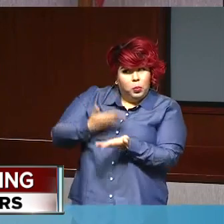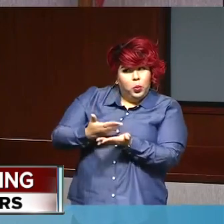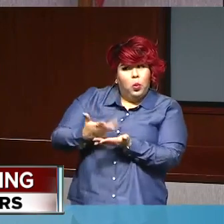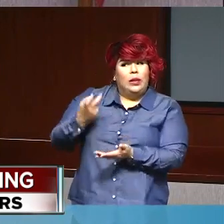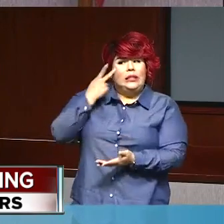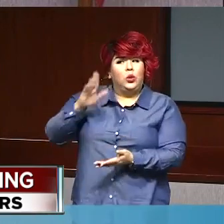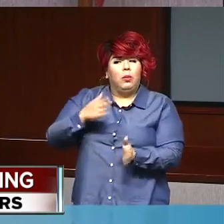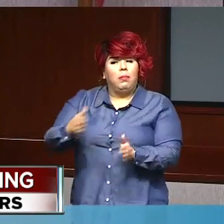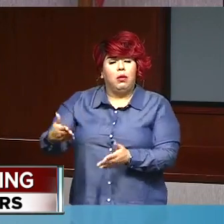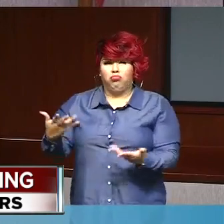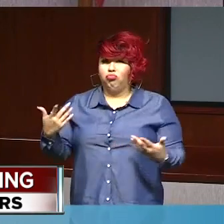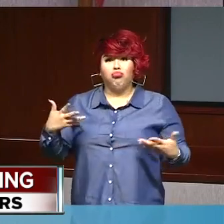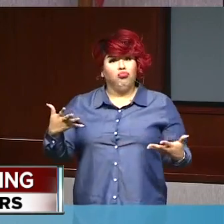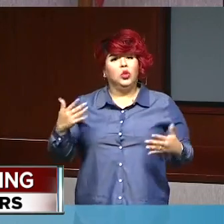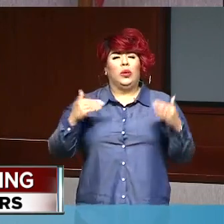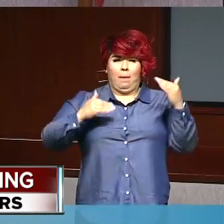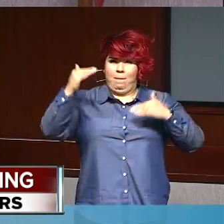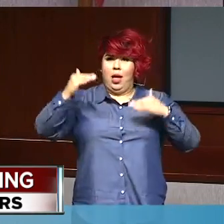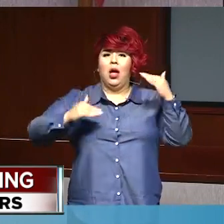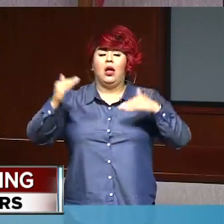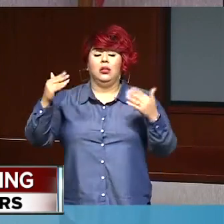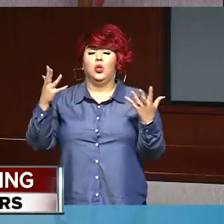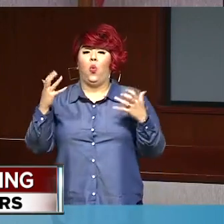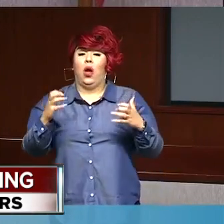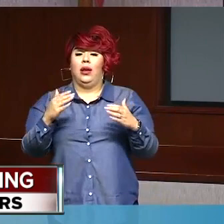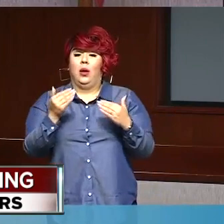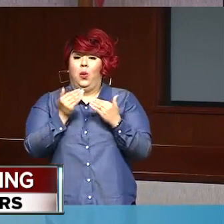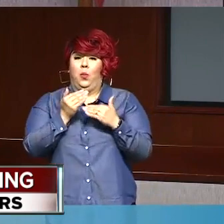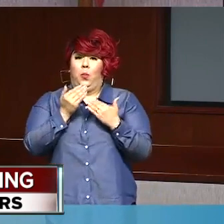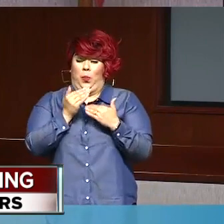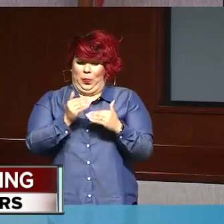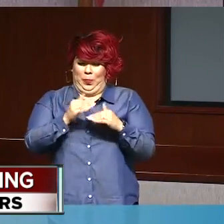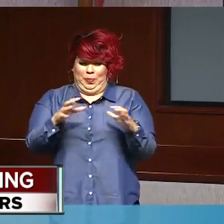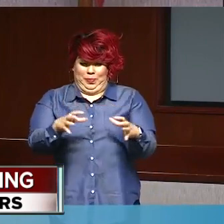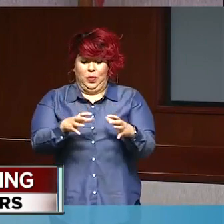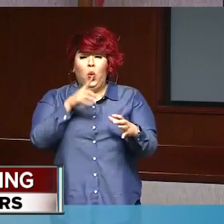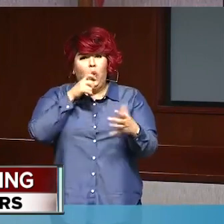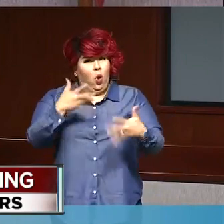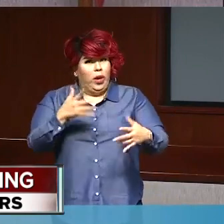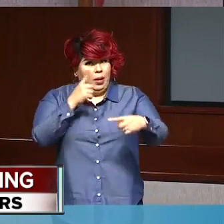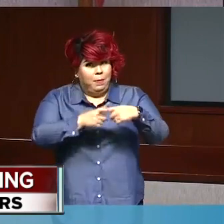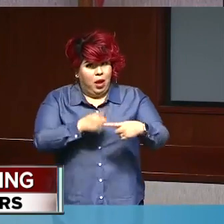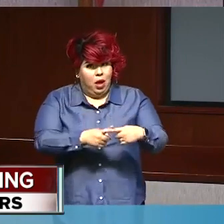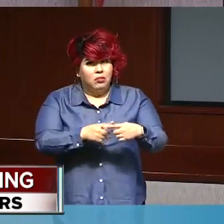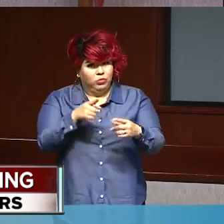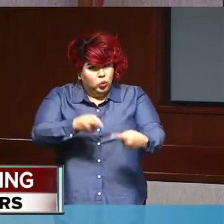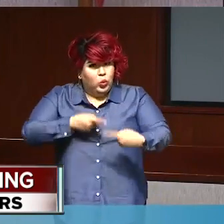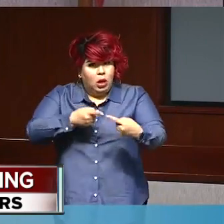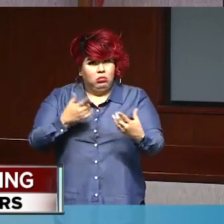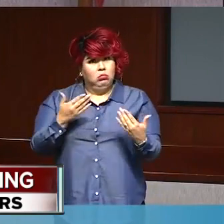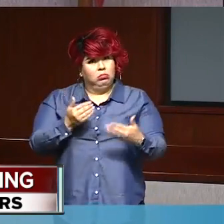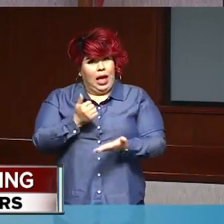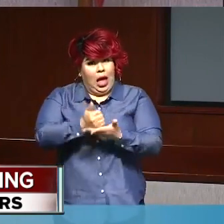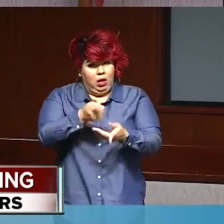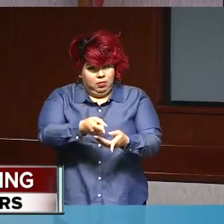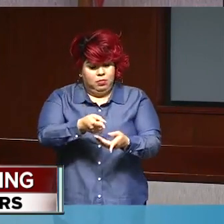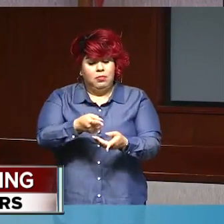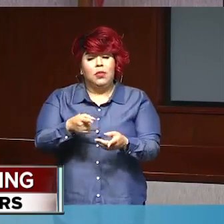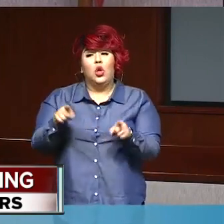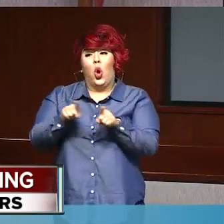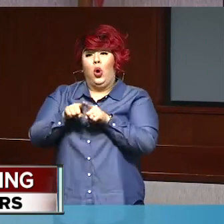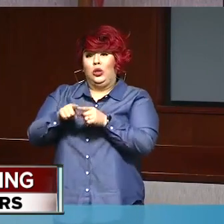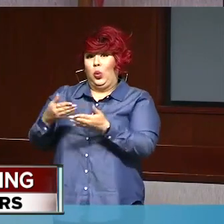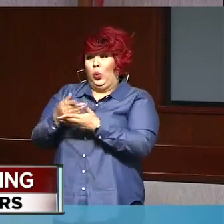them. So yes, it is a balance between focusing really on the ones that are struggling and where unfortunately some